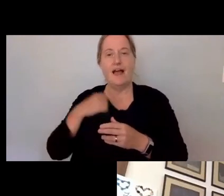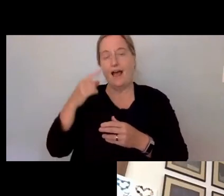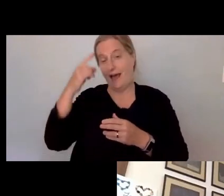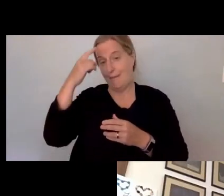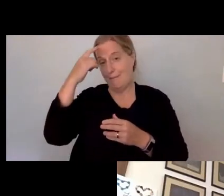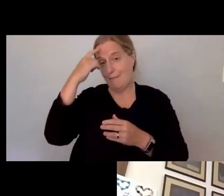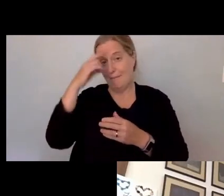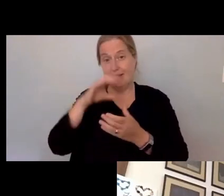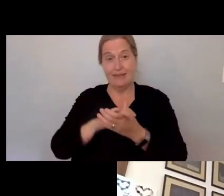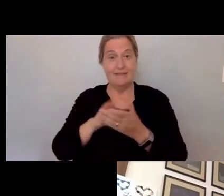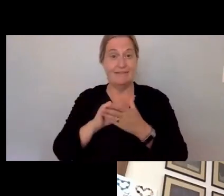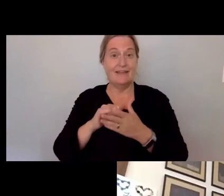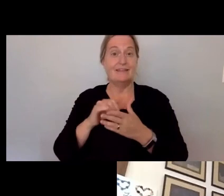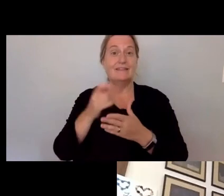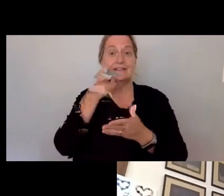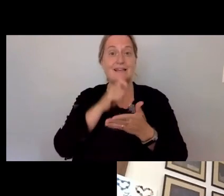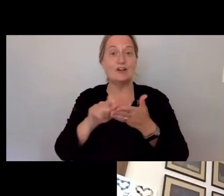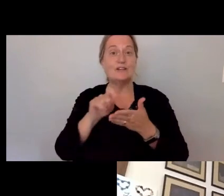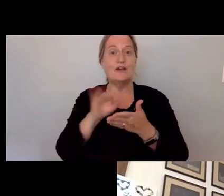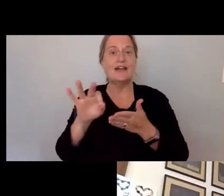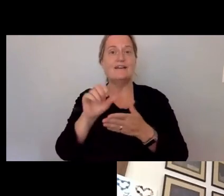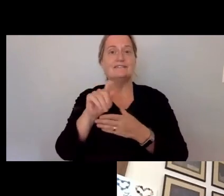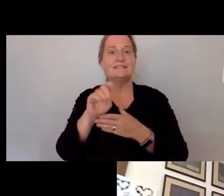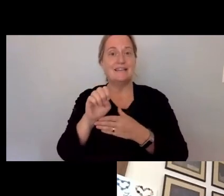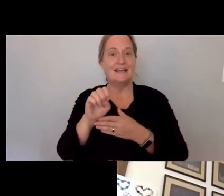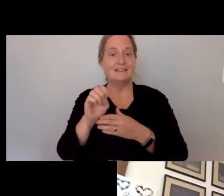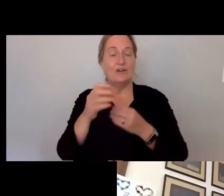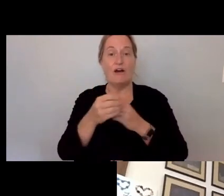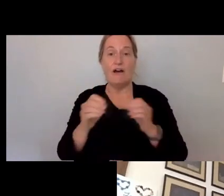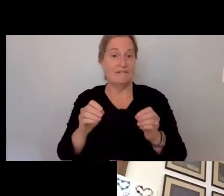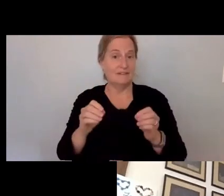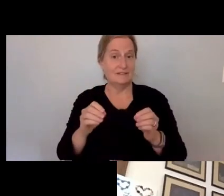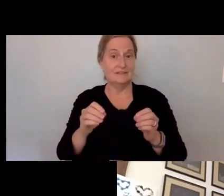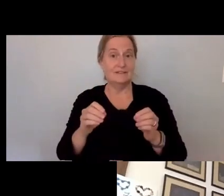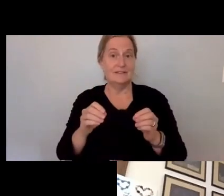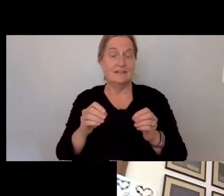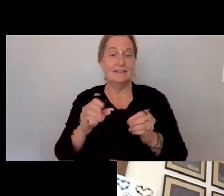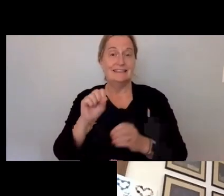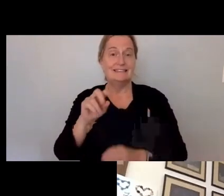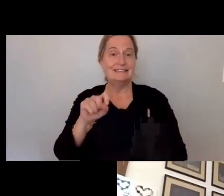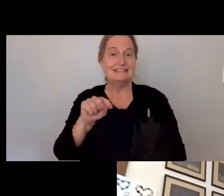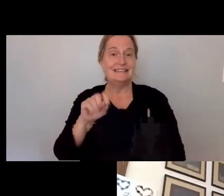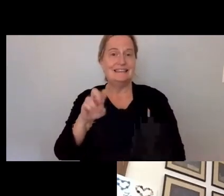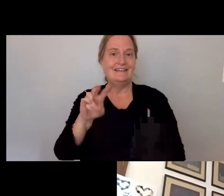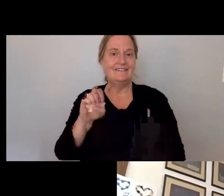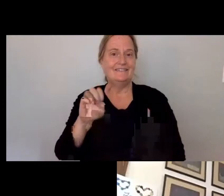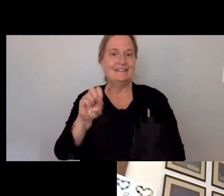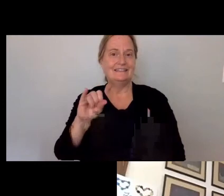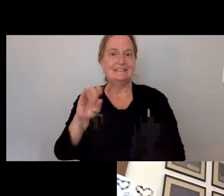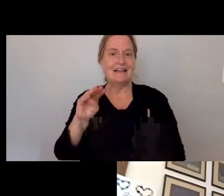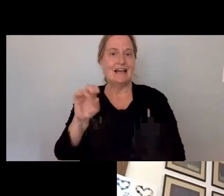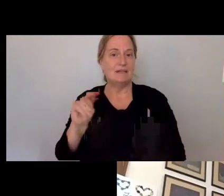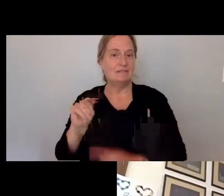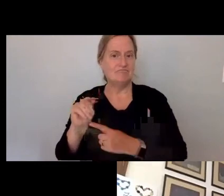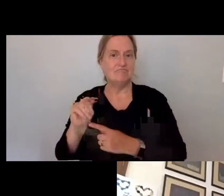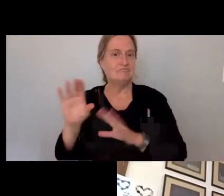State's office is absolutely addressing that. Steve Simon has done a great job, and there needs to be some flexibility.